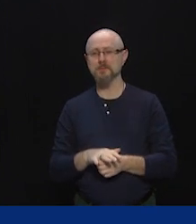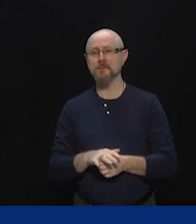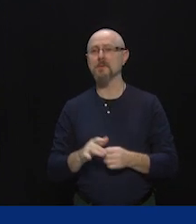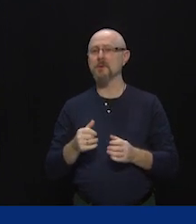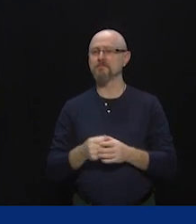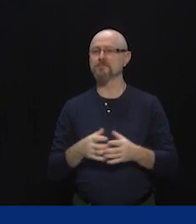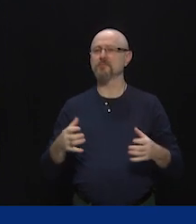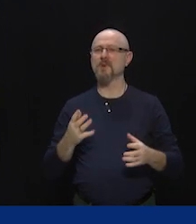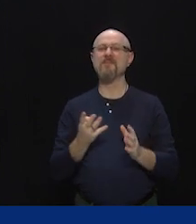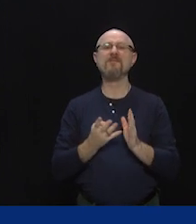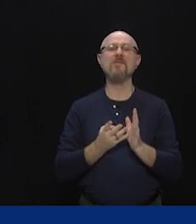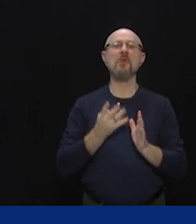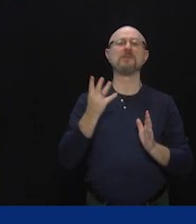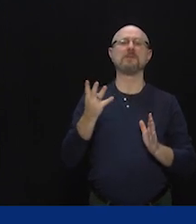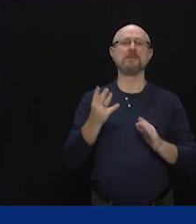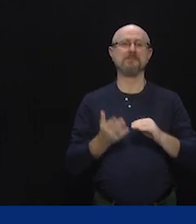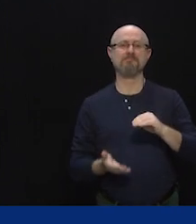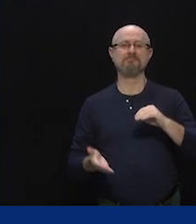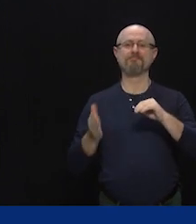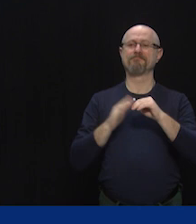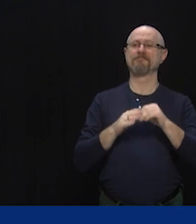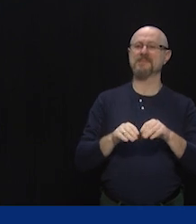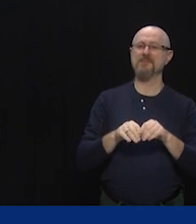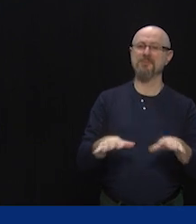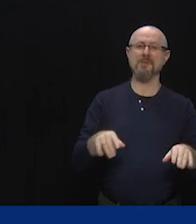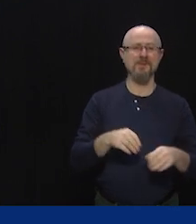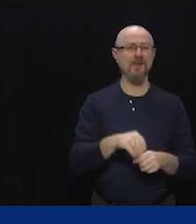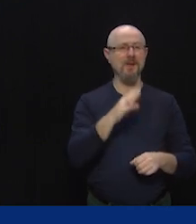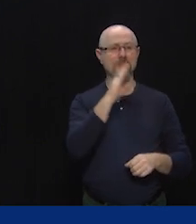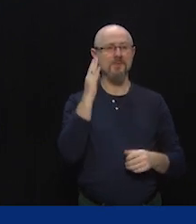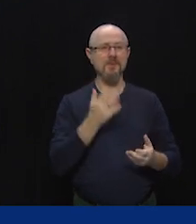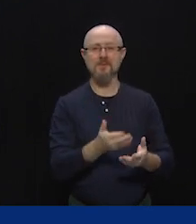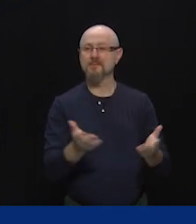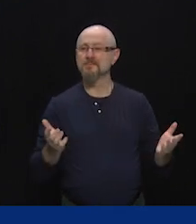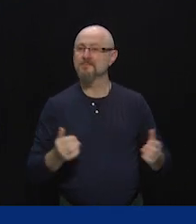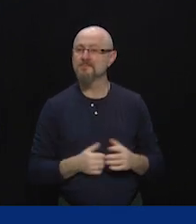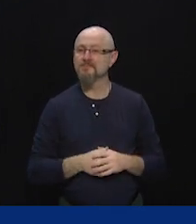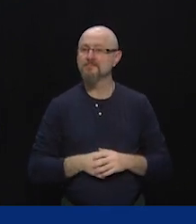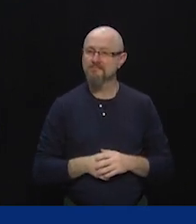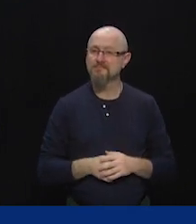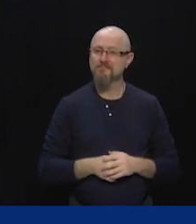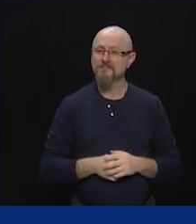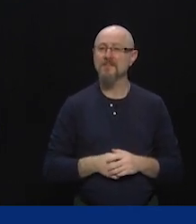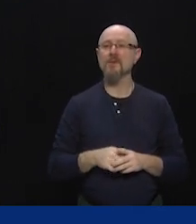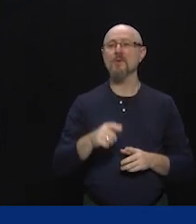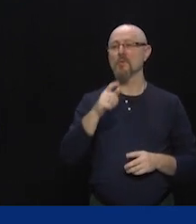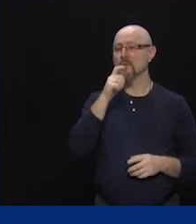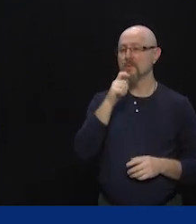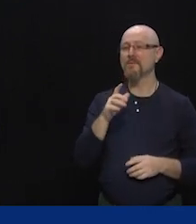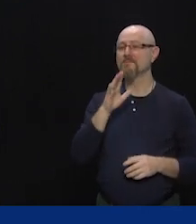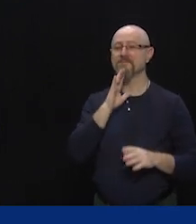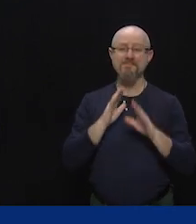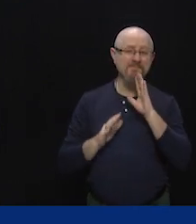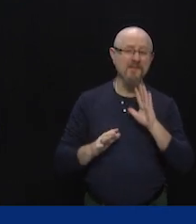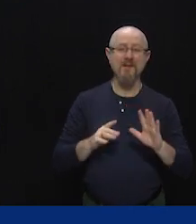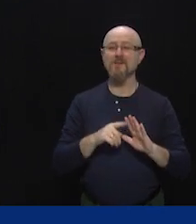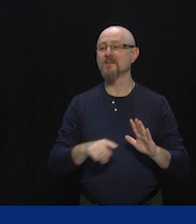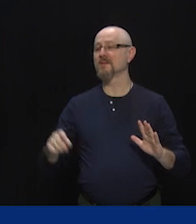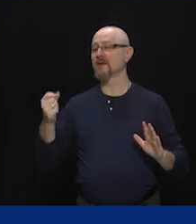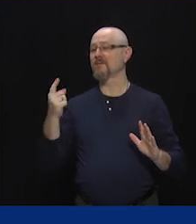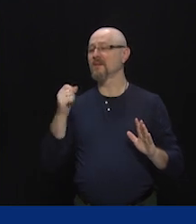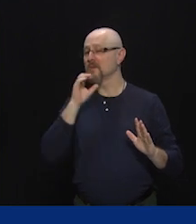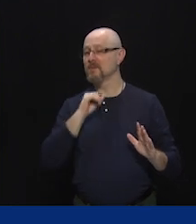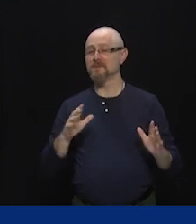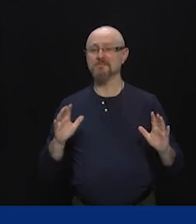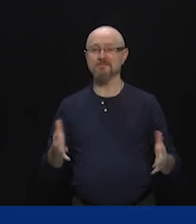4-fold. In those data reported on Friday, among the children who are aged 5 to 11, none